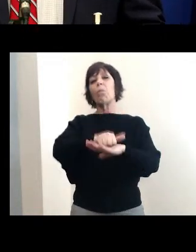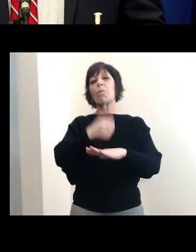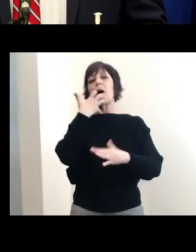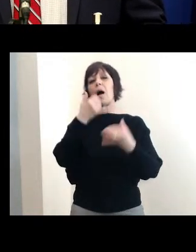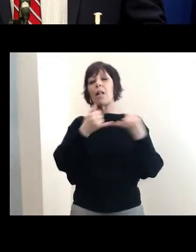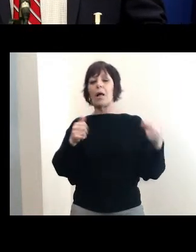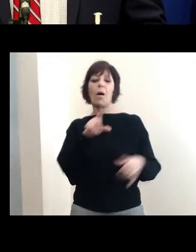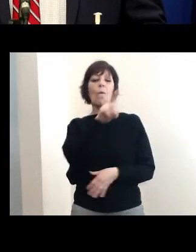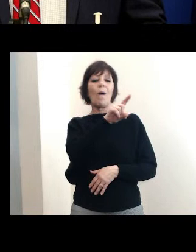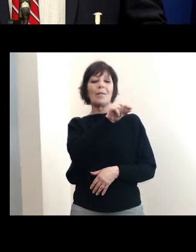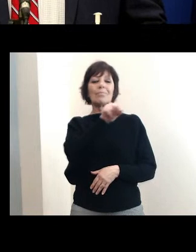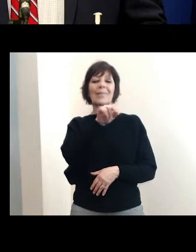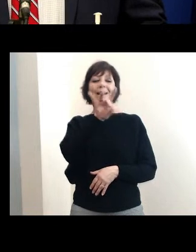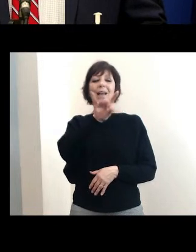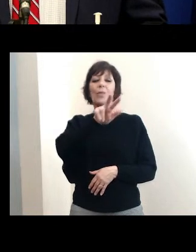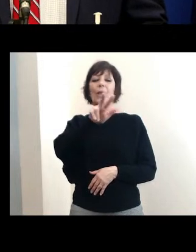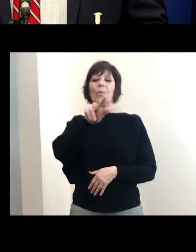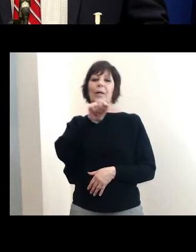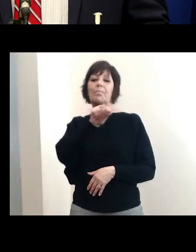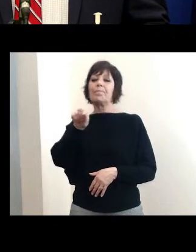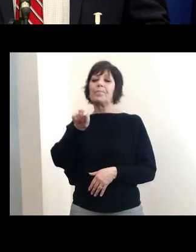at